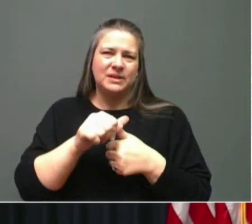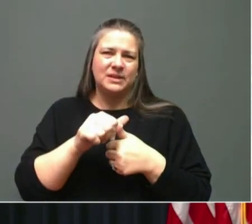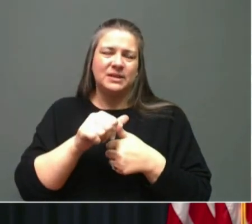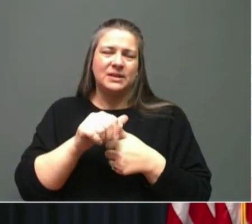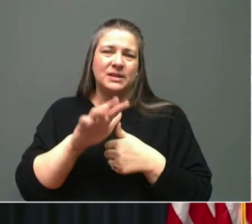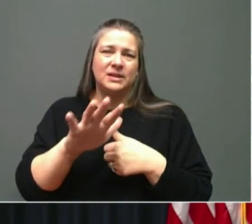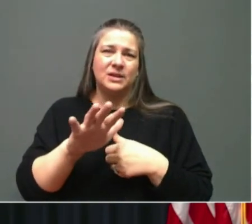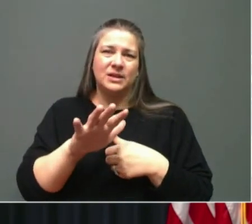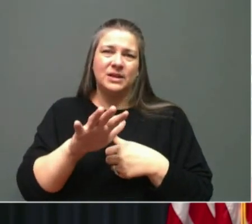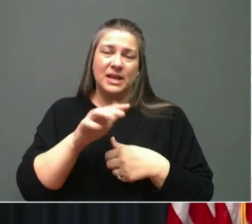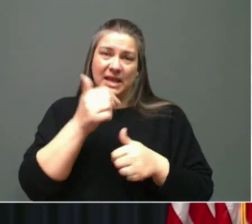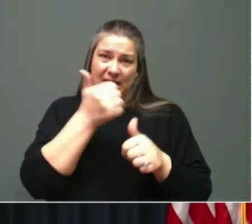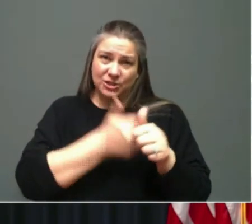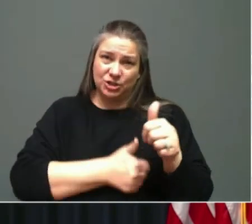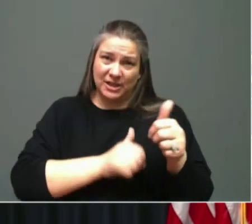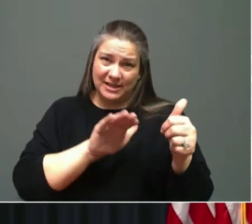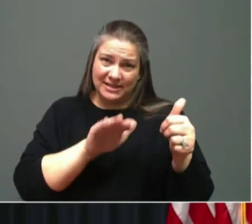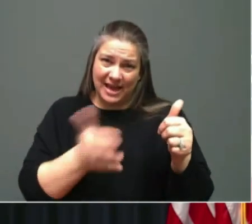heartbreak,